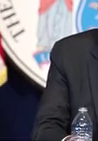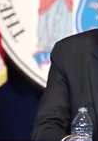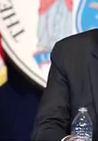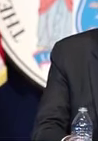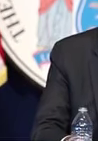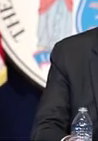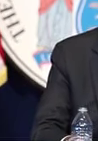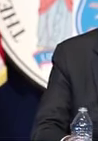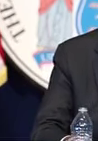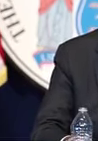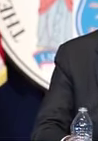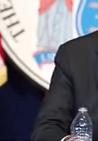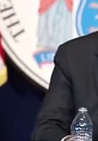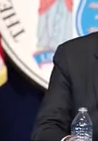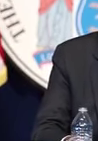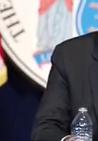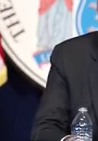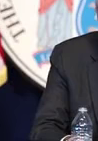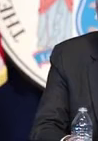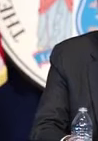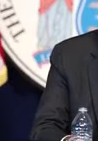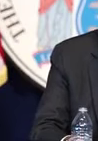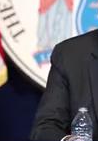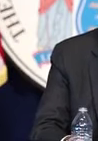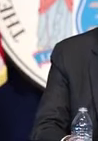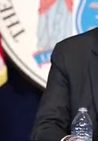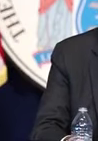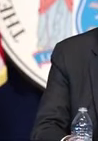covid19.nj.gov, as of 10 p.m. last night,